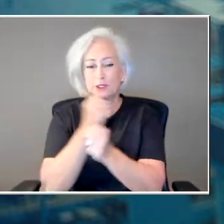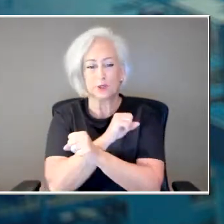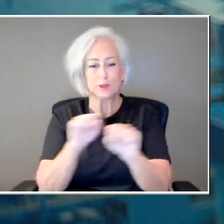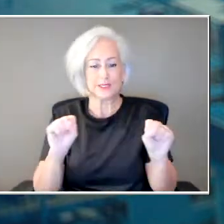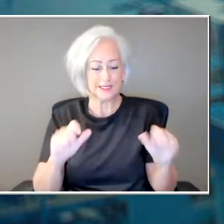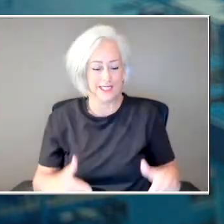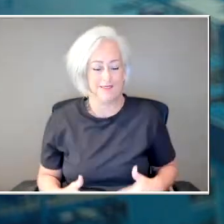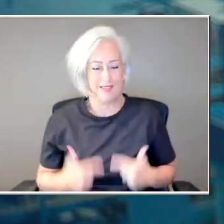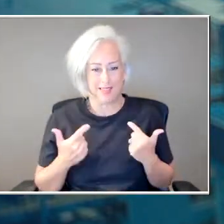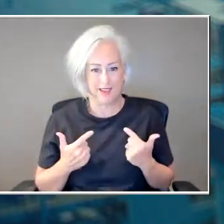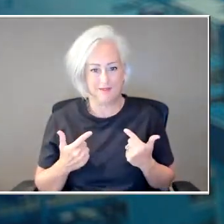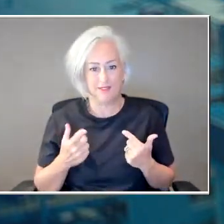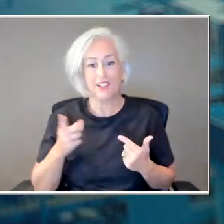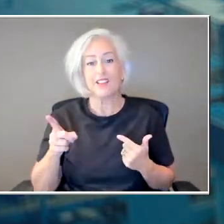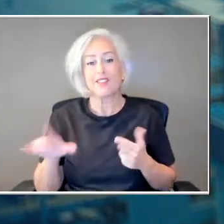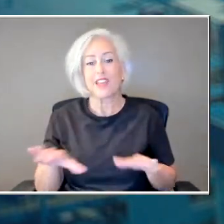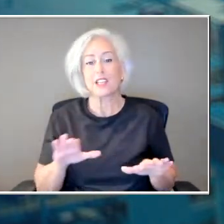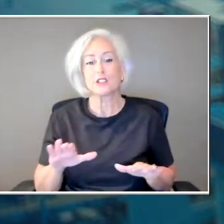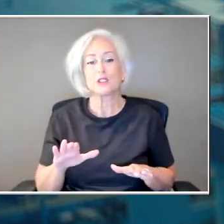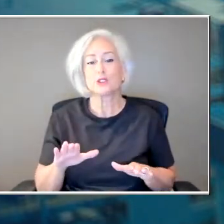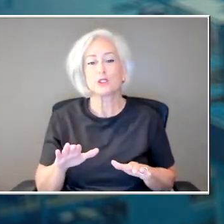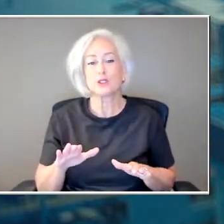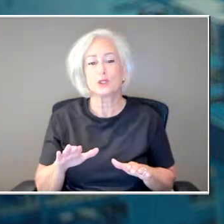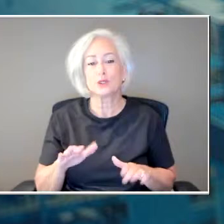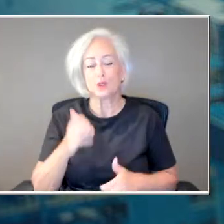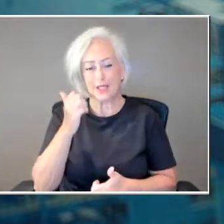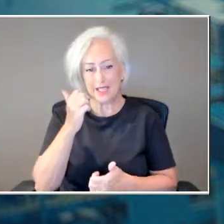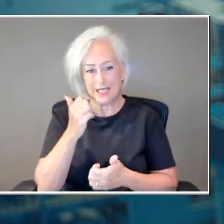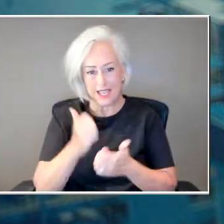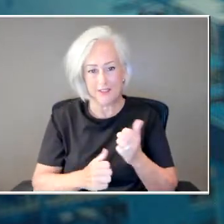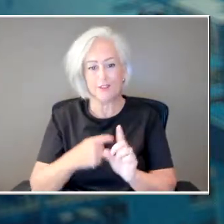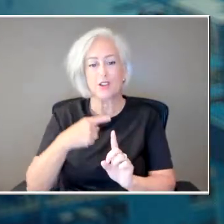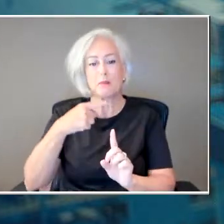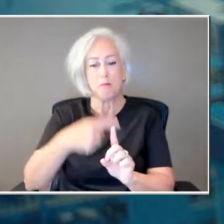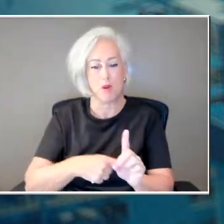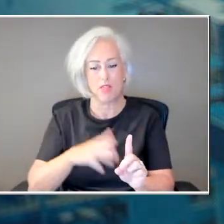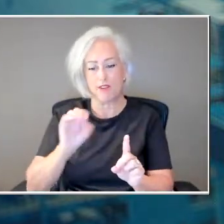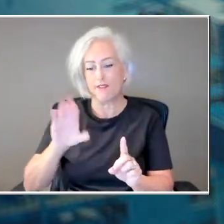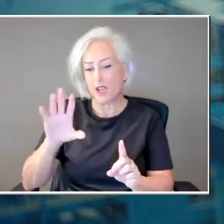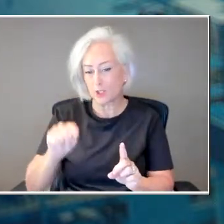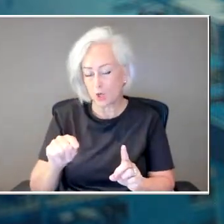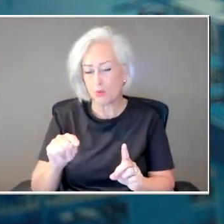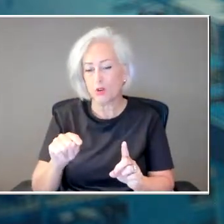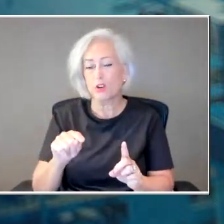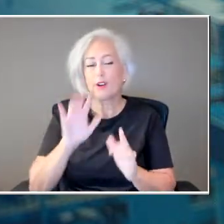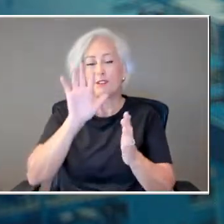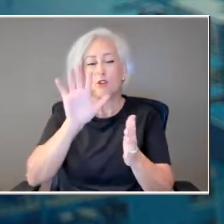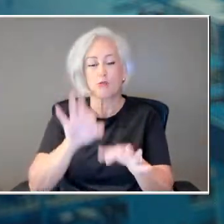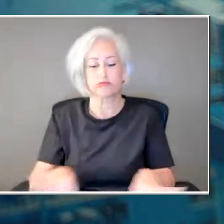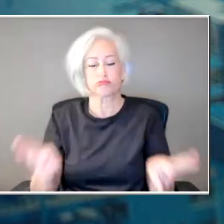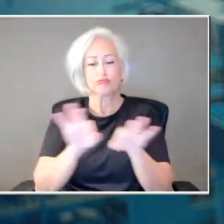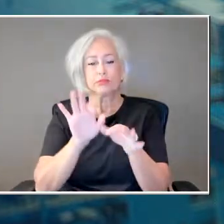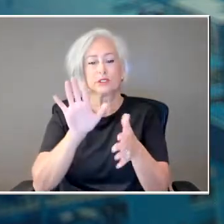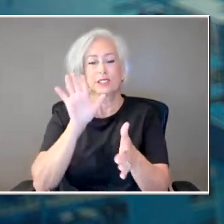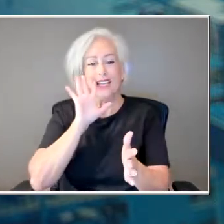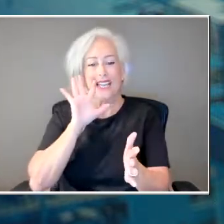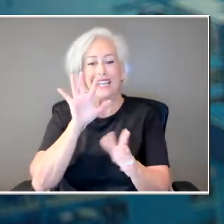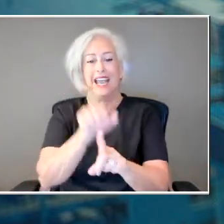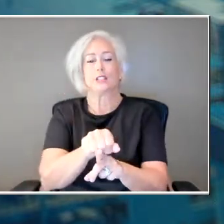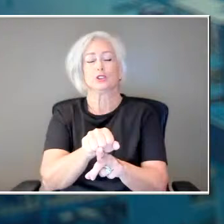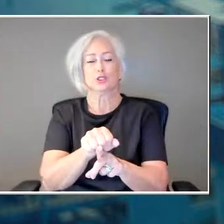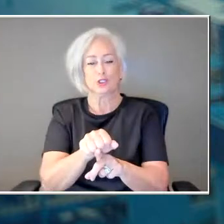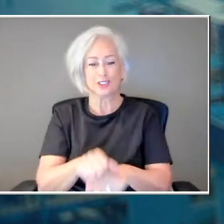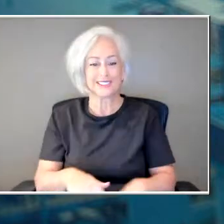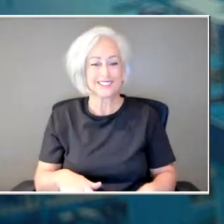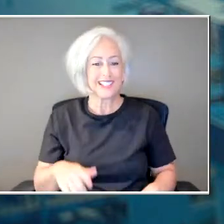every month of October when they do these Crucial Catch games, is raising awareness, I'm really excited. They always have the "I'm cheering